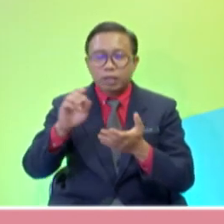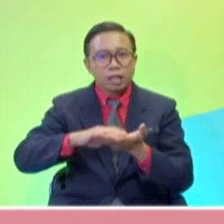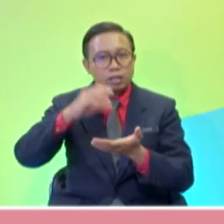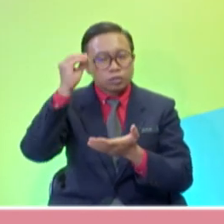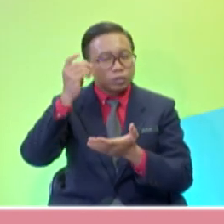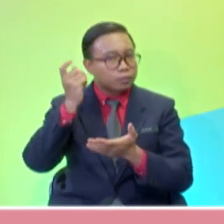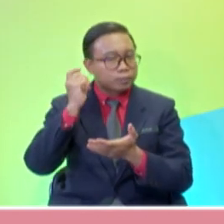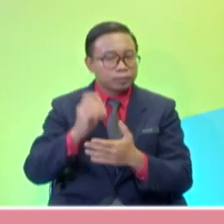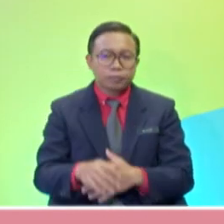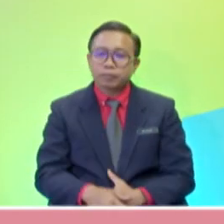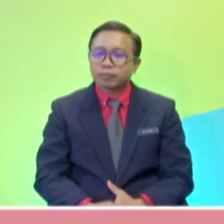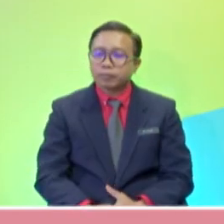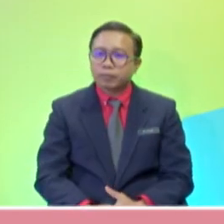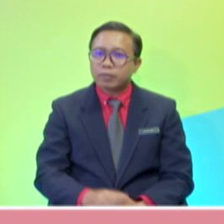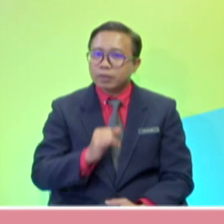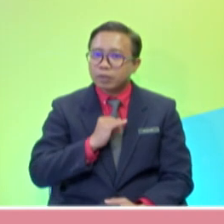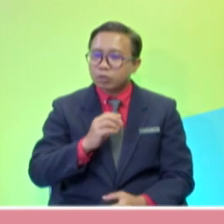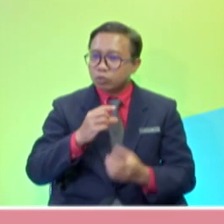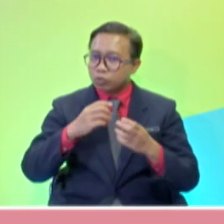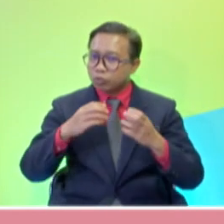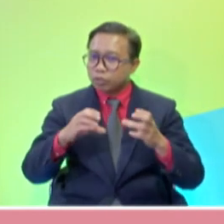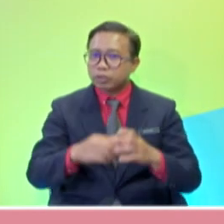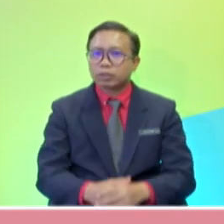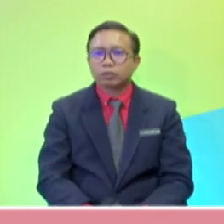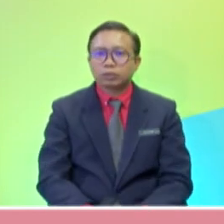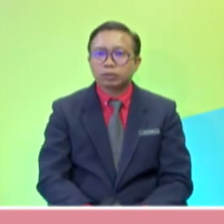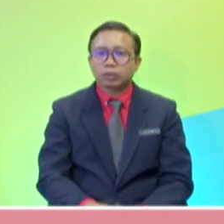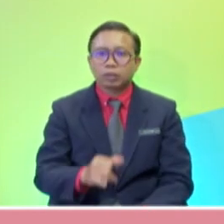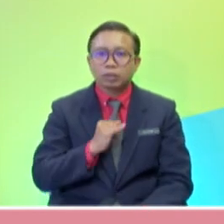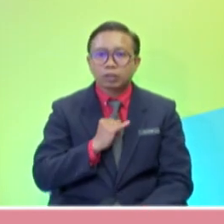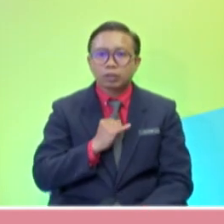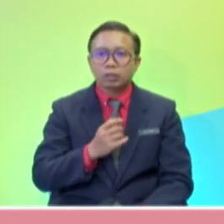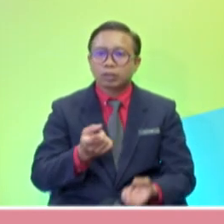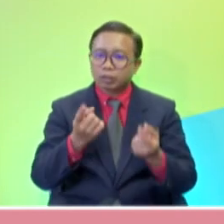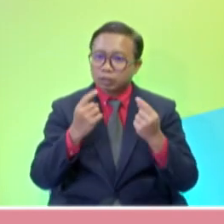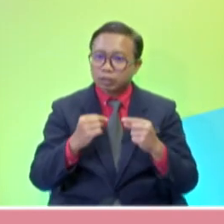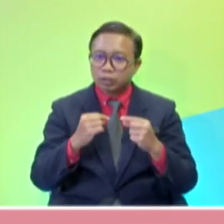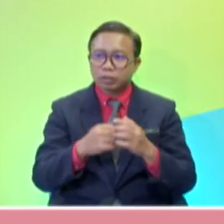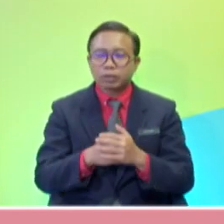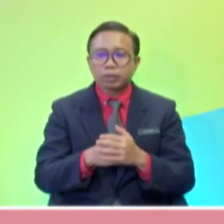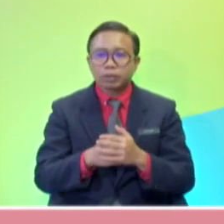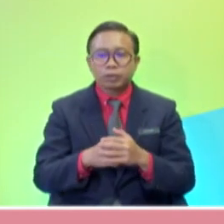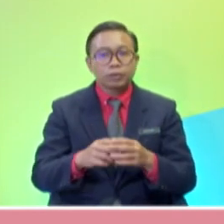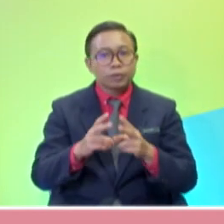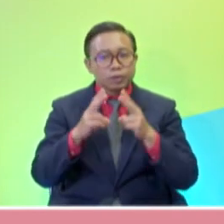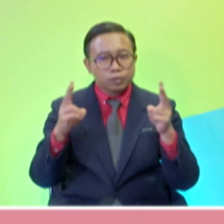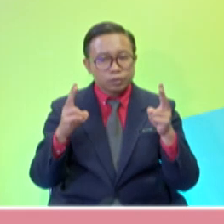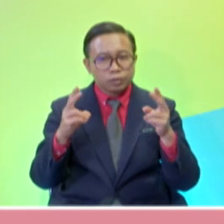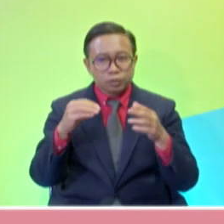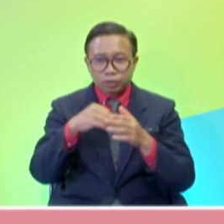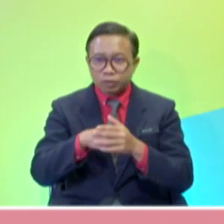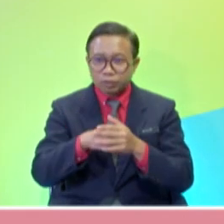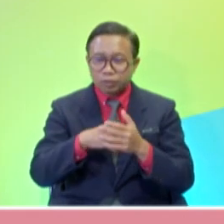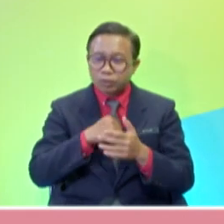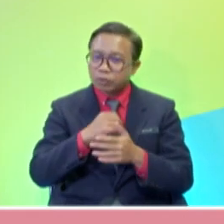segment, sorry. Okay, so I'm just going to quickly read the blog post. I still can't believe that I'm actually in amazing Rio de Janeiro. I'm